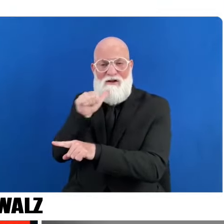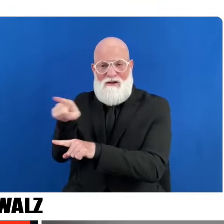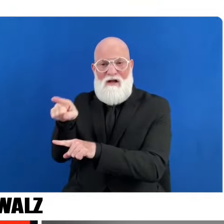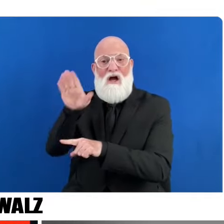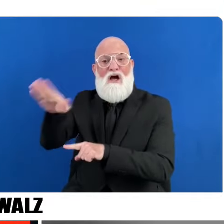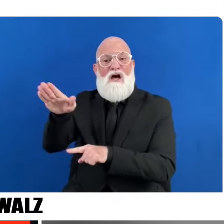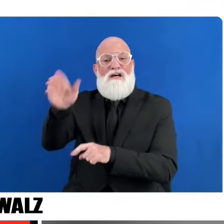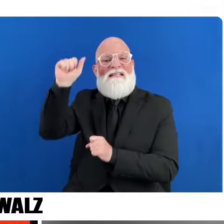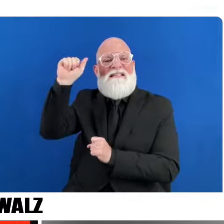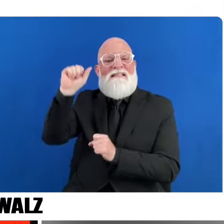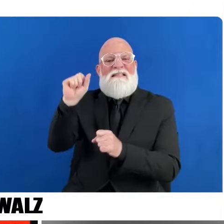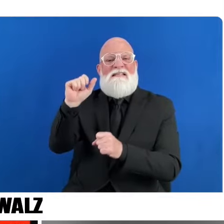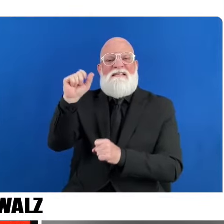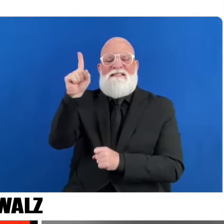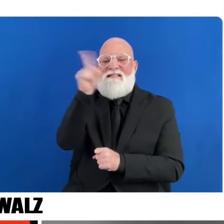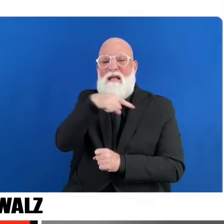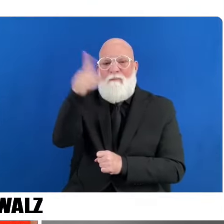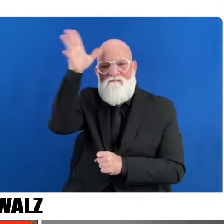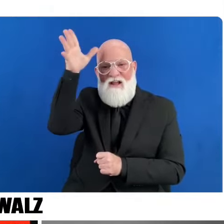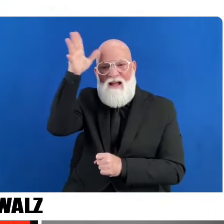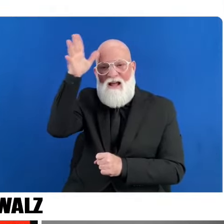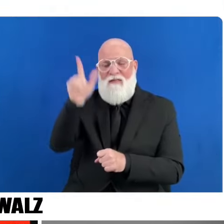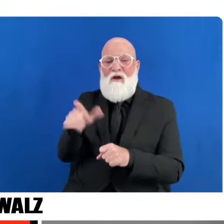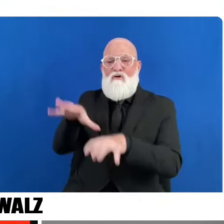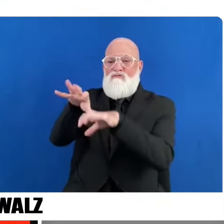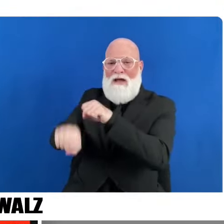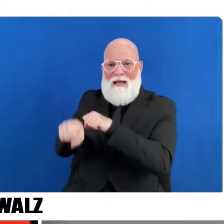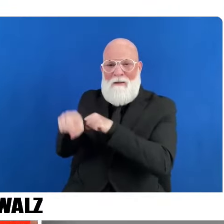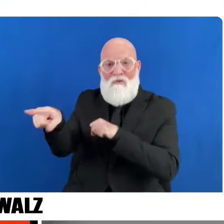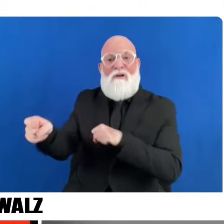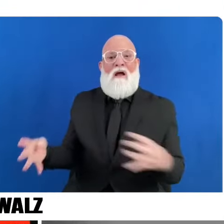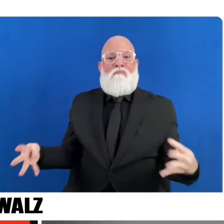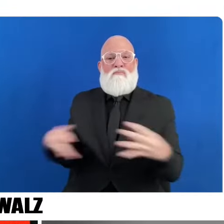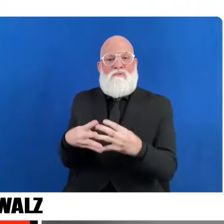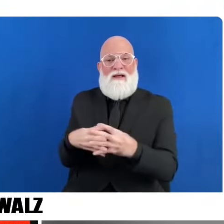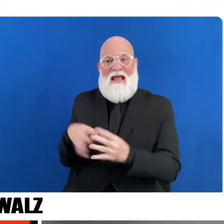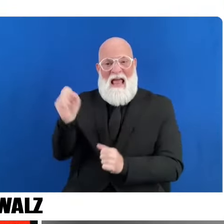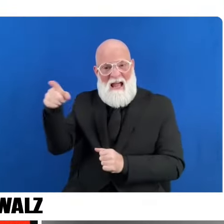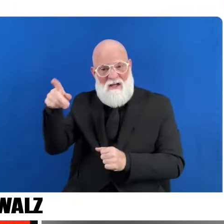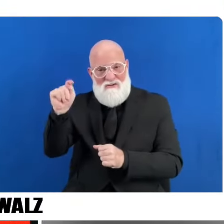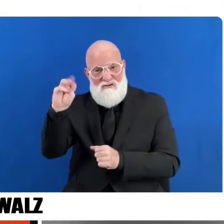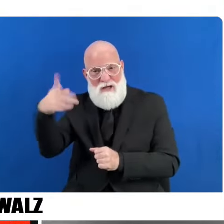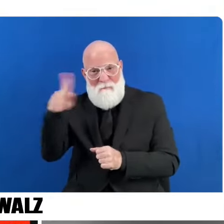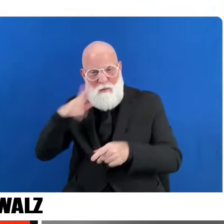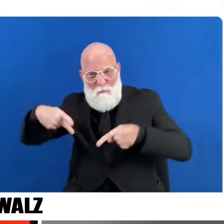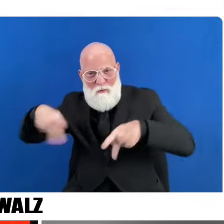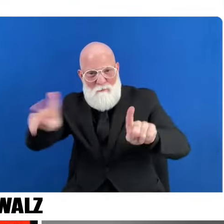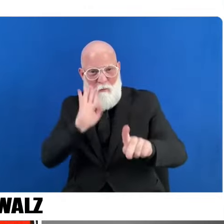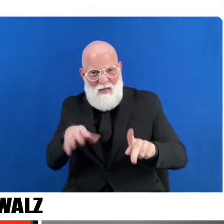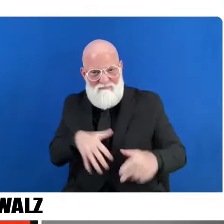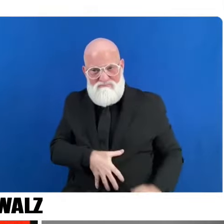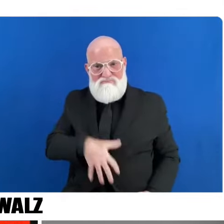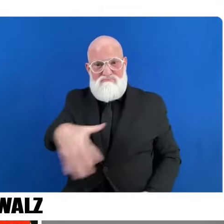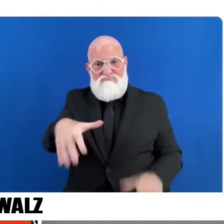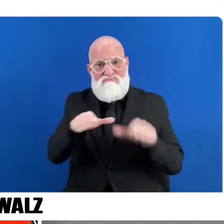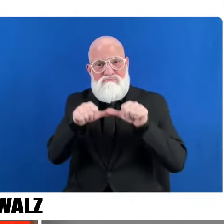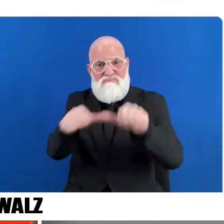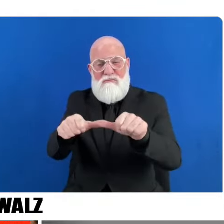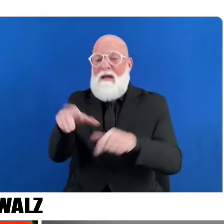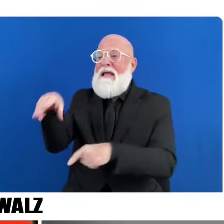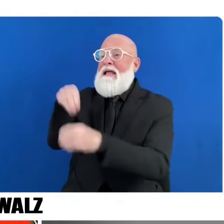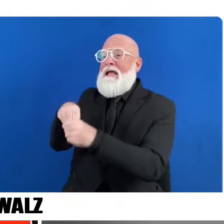this. So in Minnesota, what we did was restore Roe versus Wade. We made sure that we put women